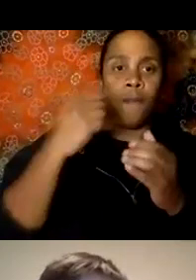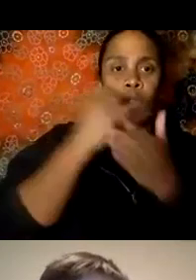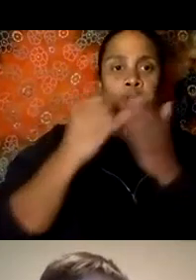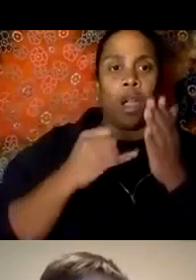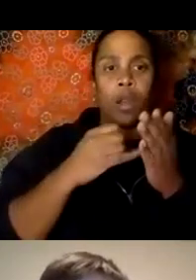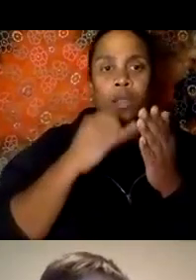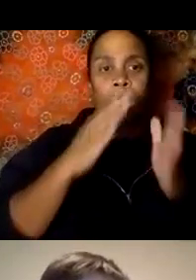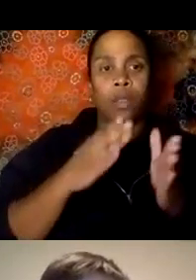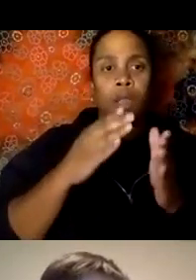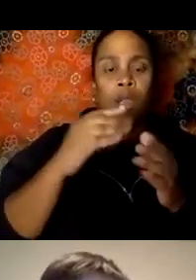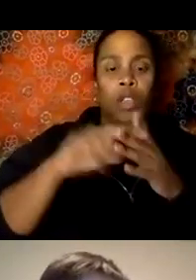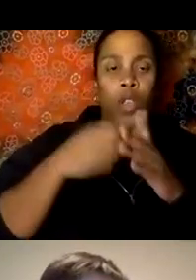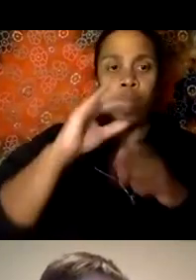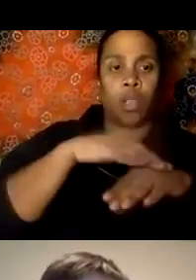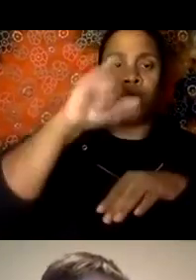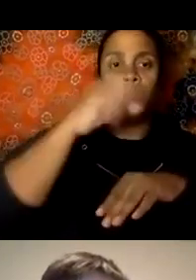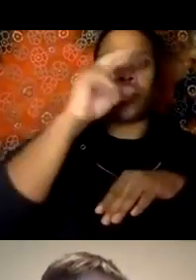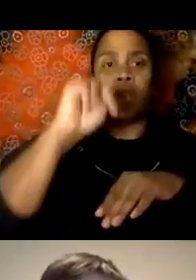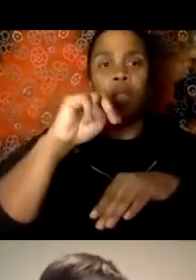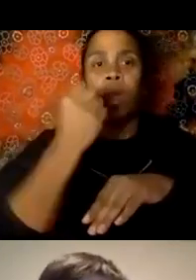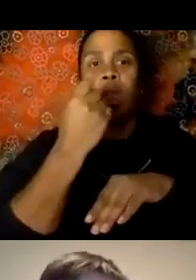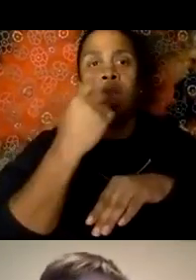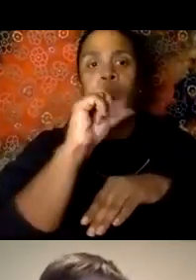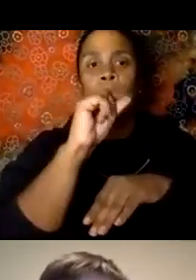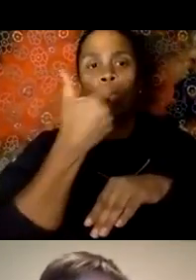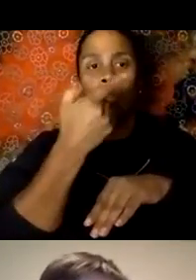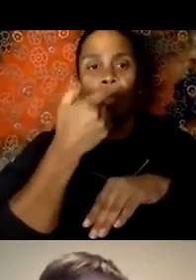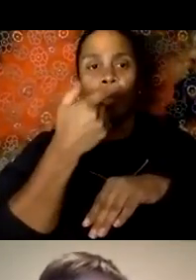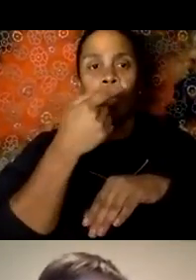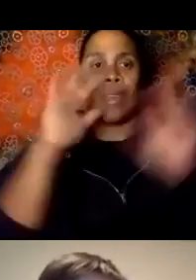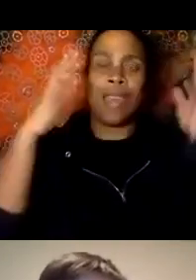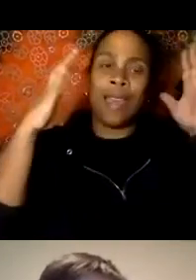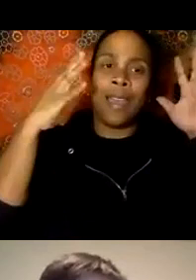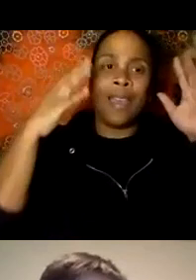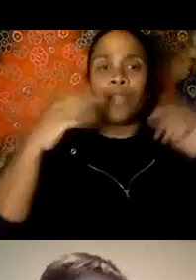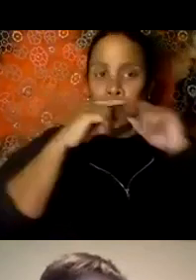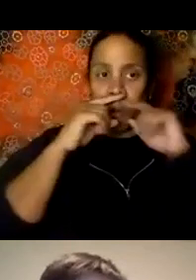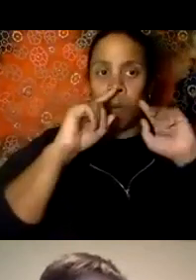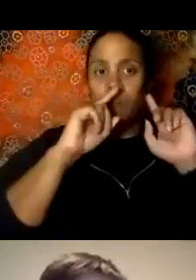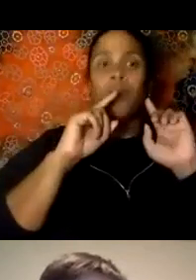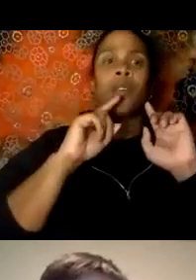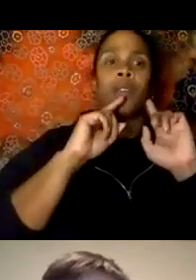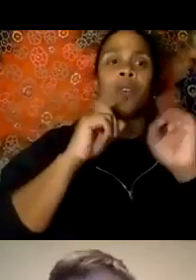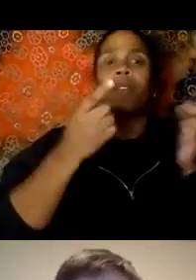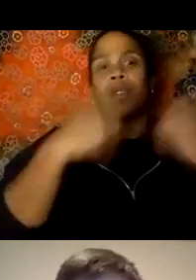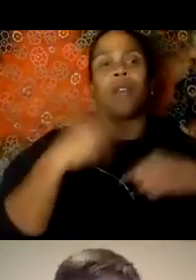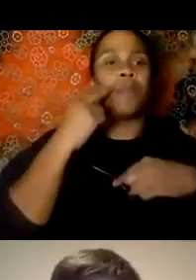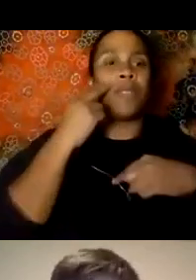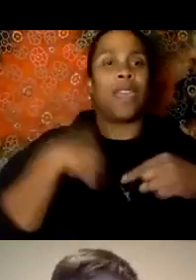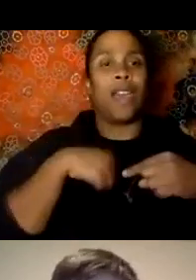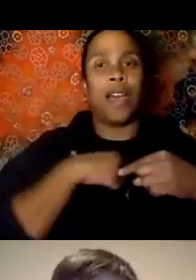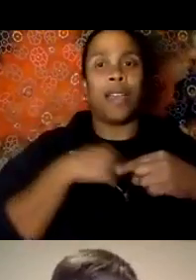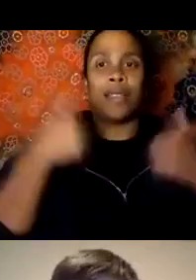starts on January 11th of next year. So woohoo! So come get your galactic groove on and come see us at Lorelai's next